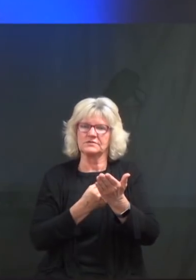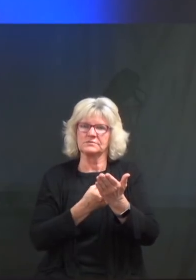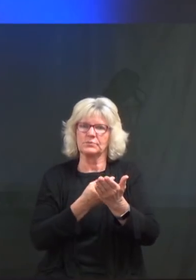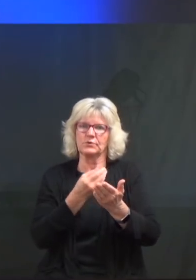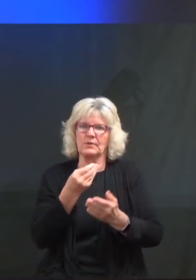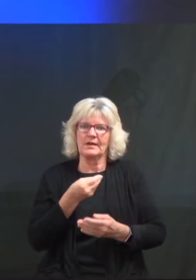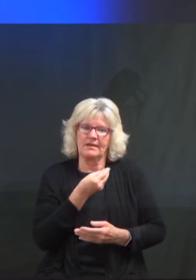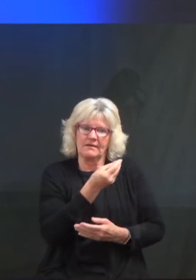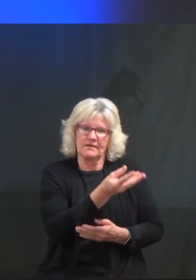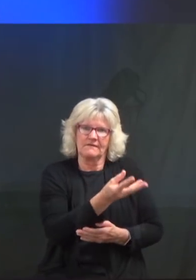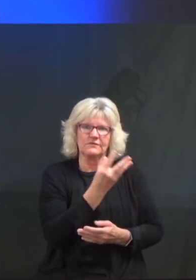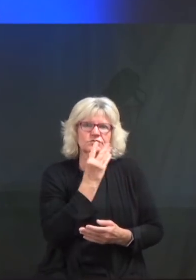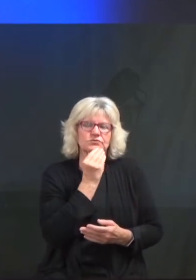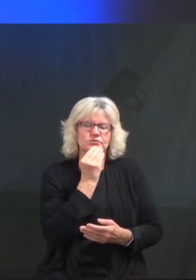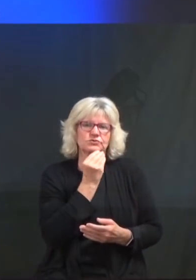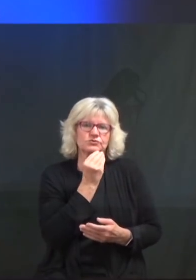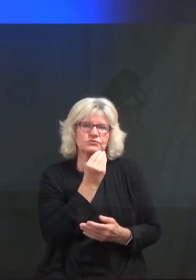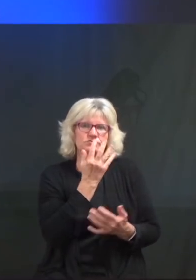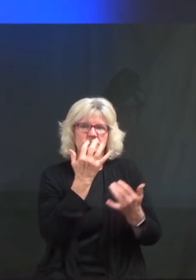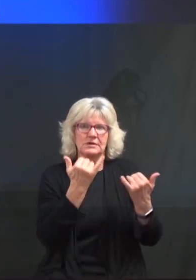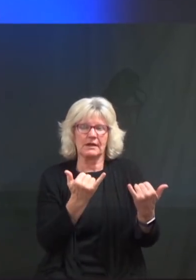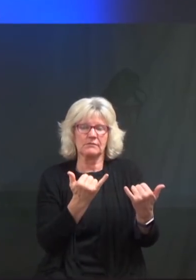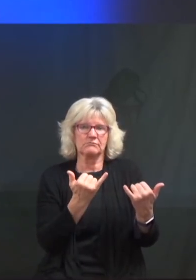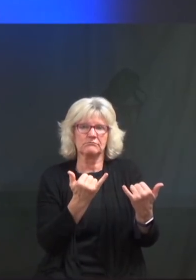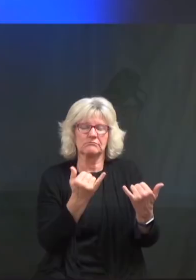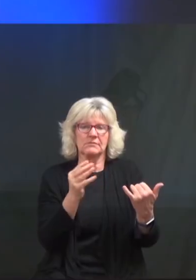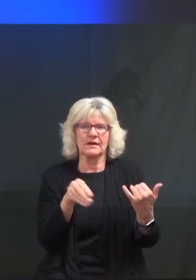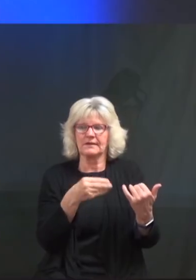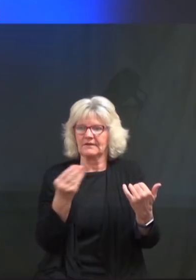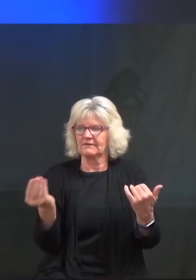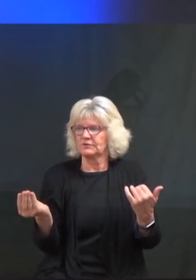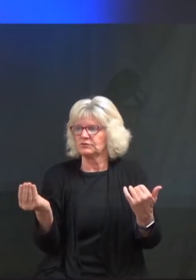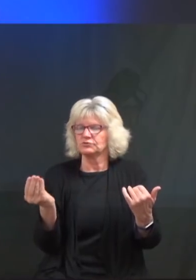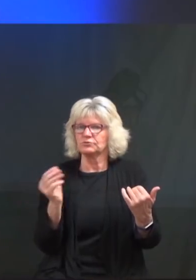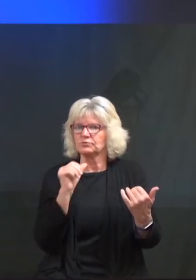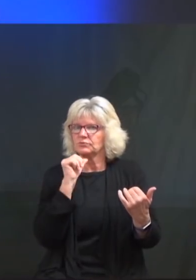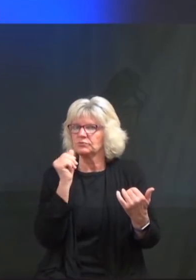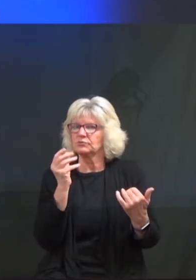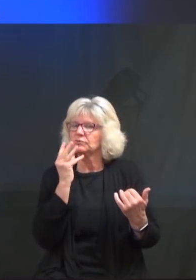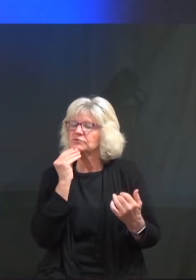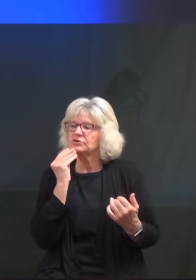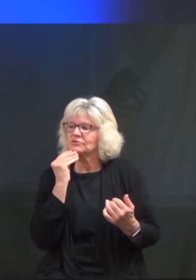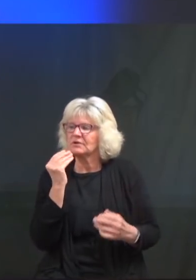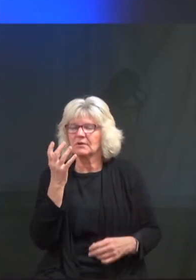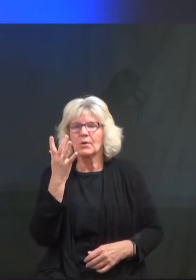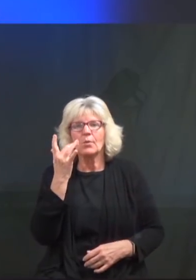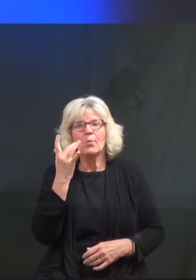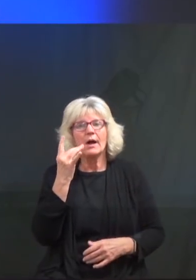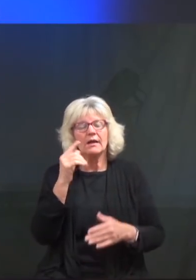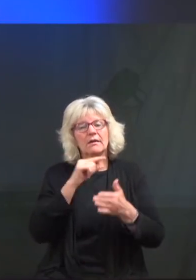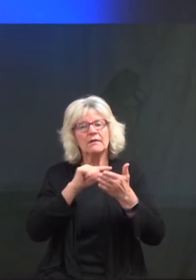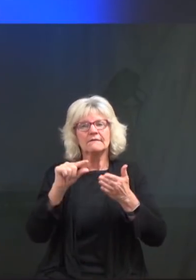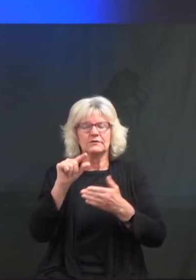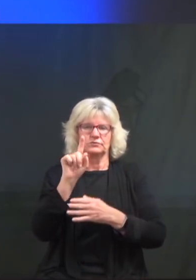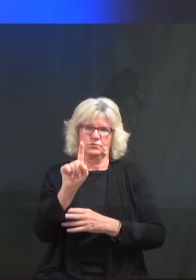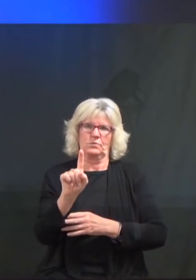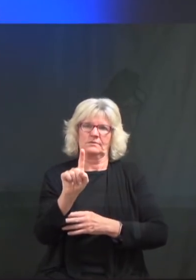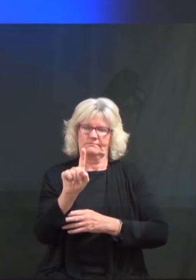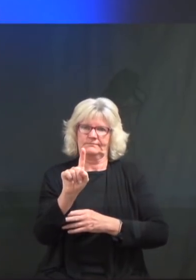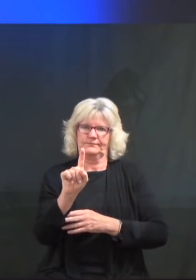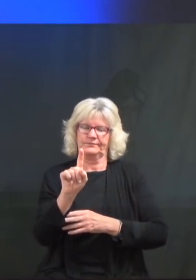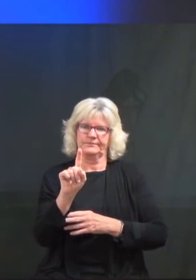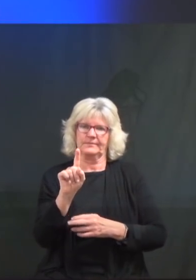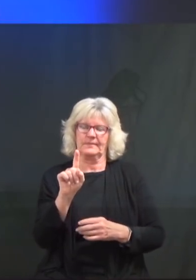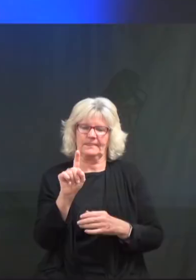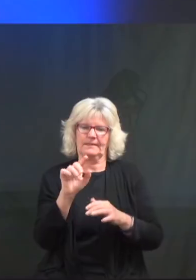the Jews is now given to the Gentiles. Why? Well, he tells us why. Verse 1 says,